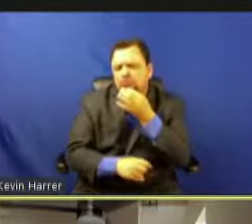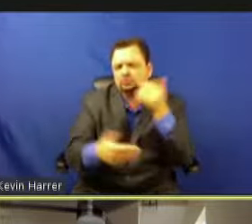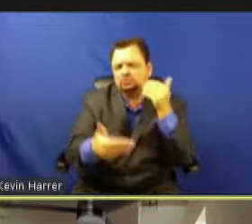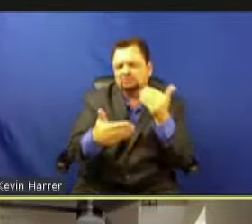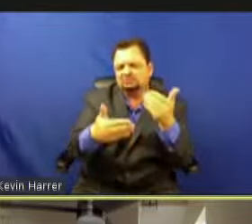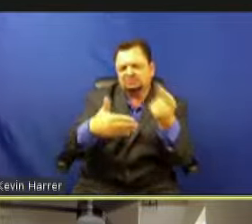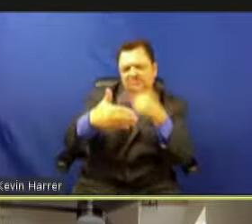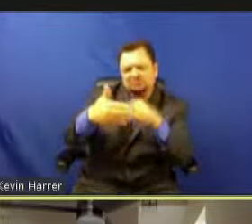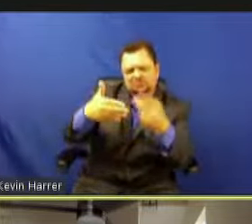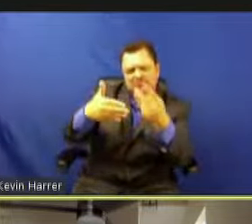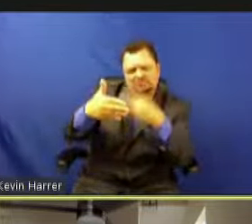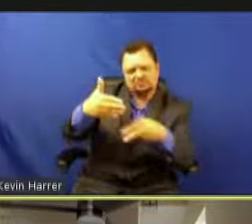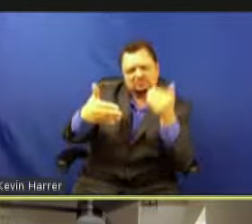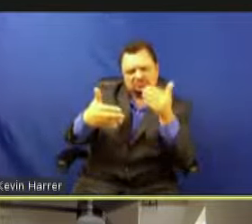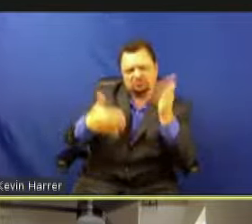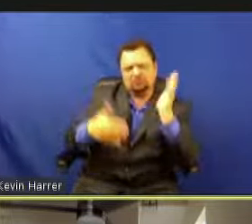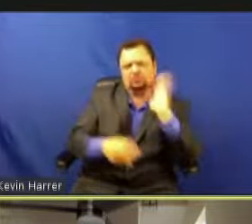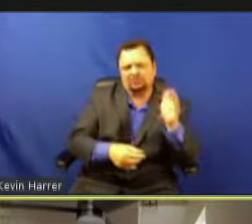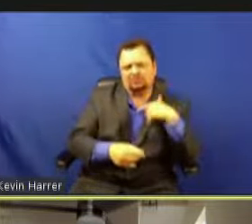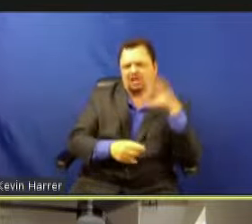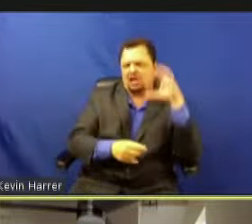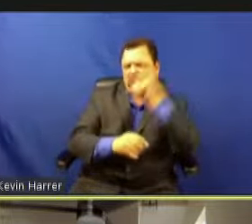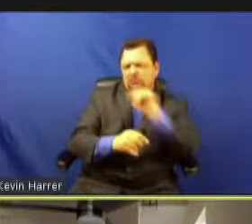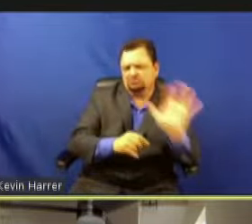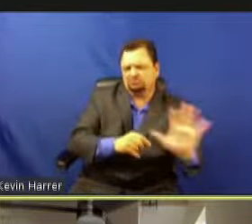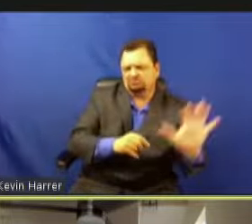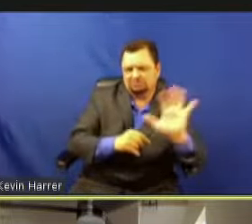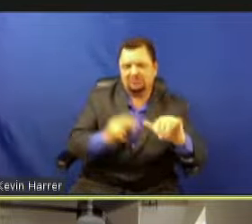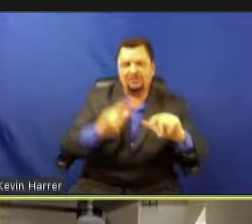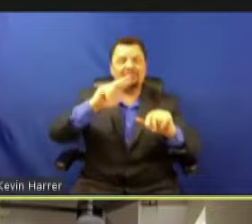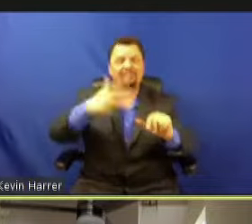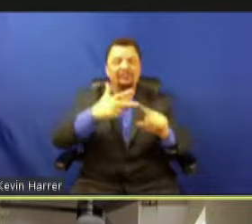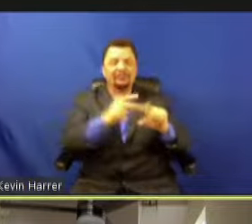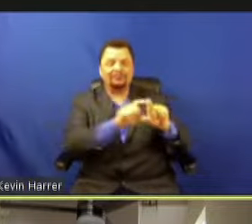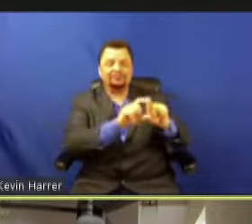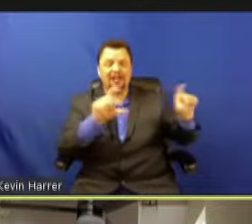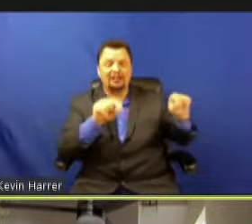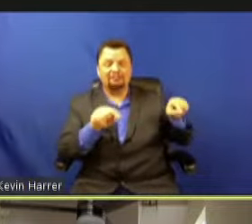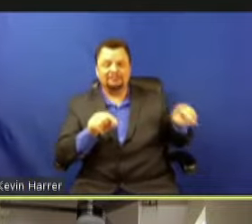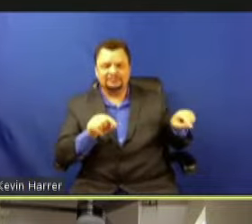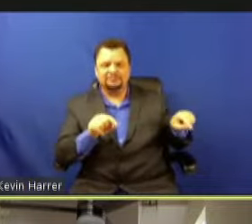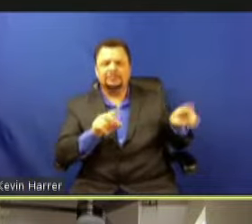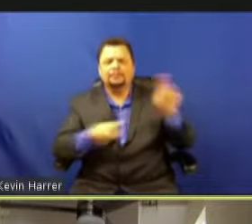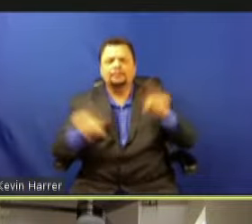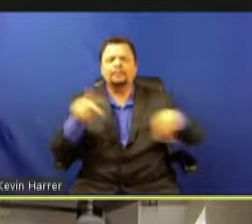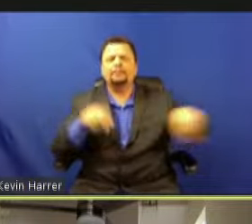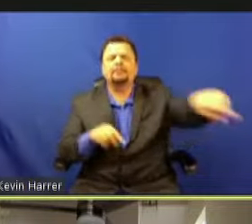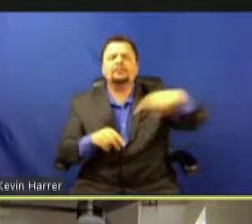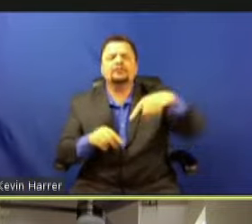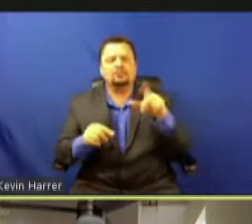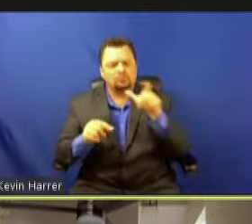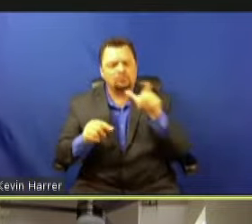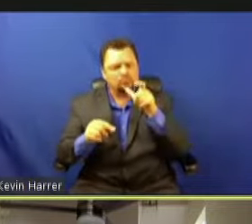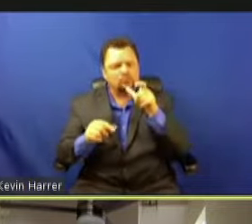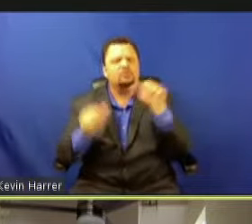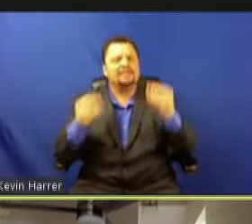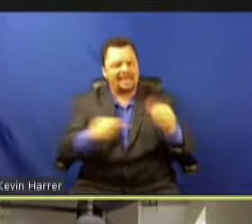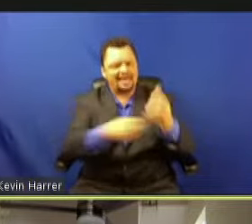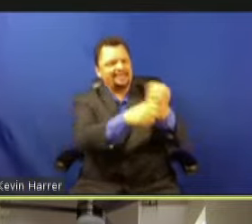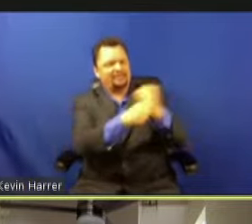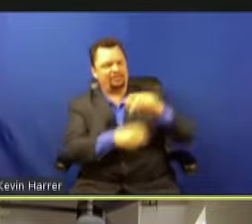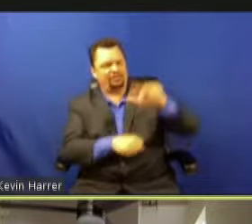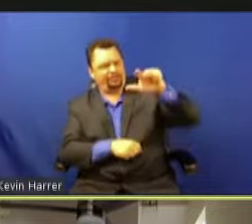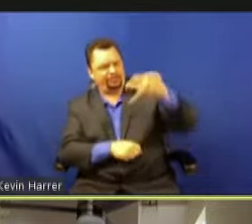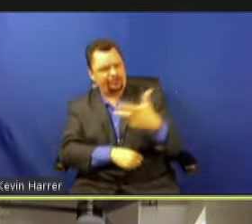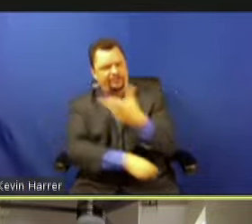shows the breakout of the individuals that would be booster eligible between June and September of this year, and assuming that then